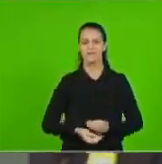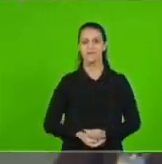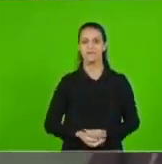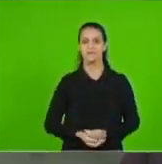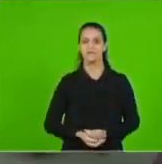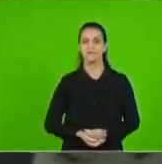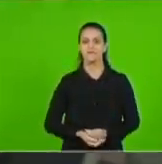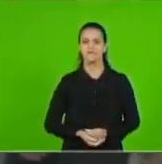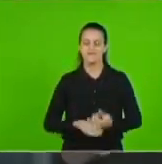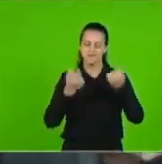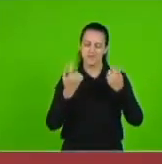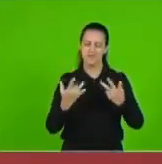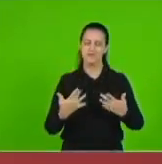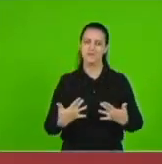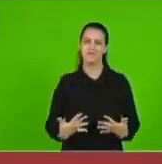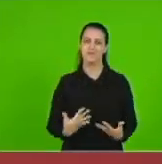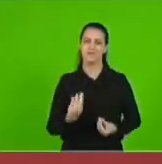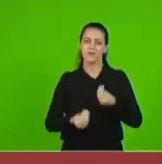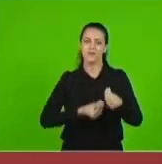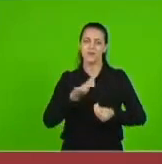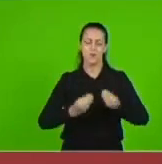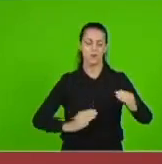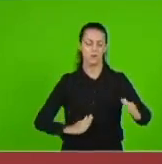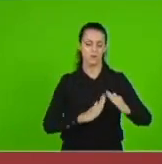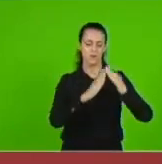In a summary, we want to